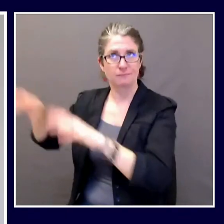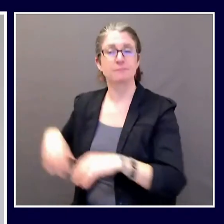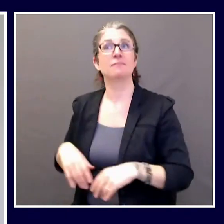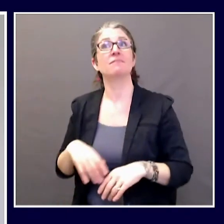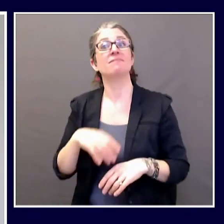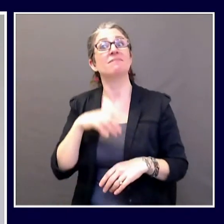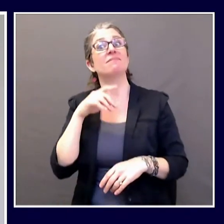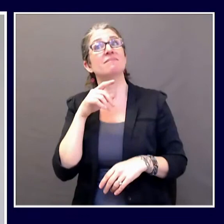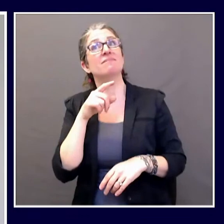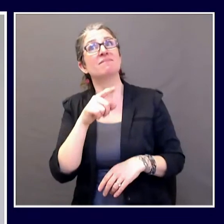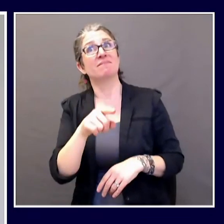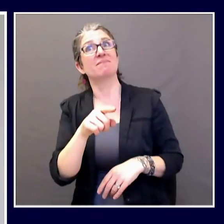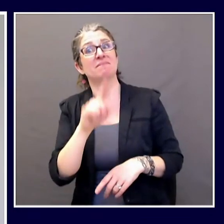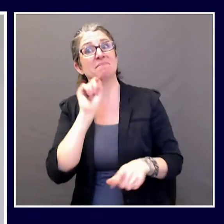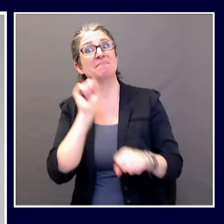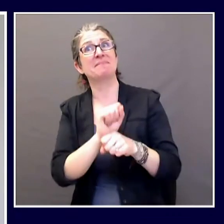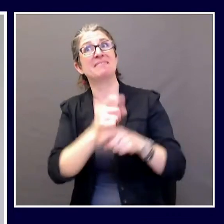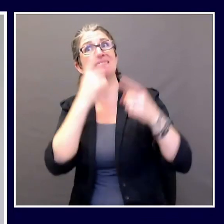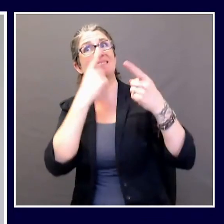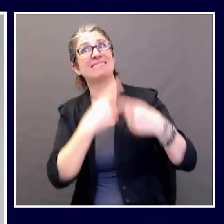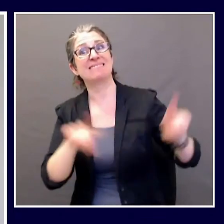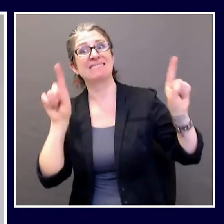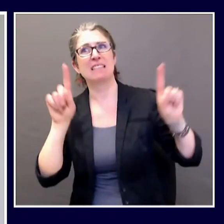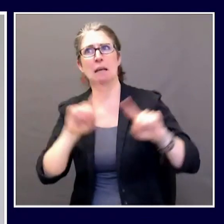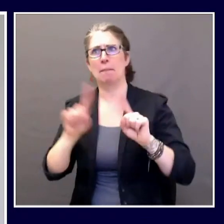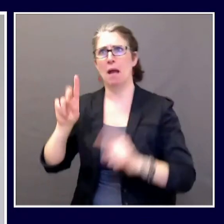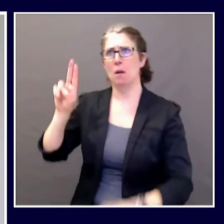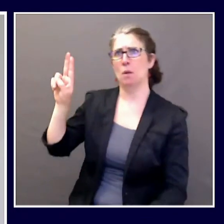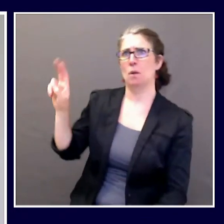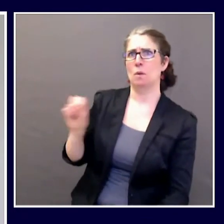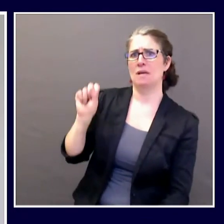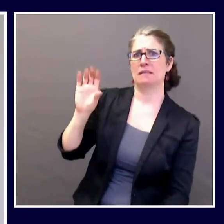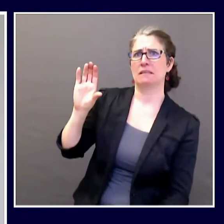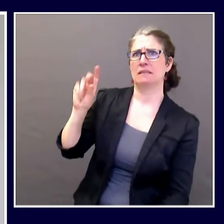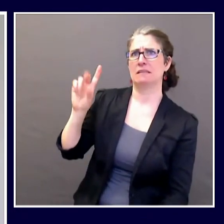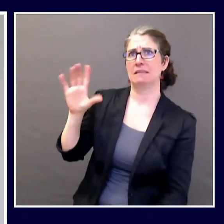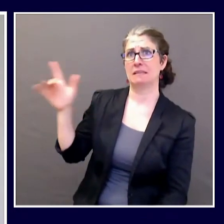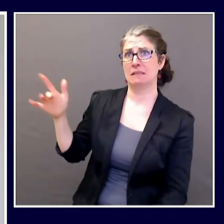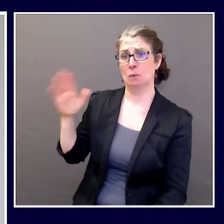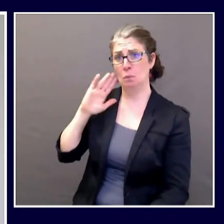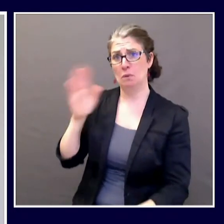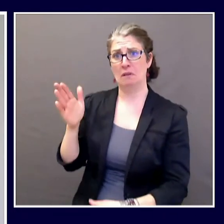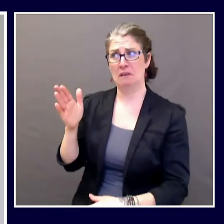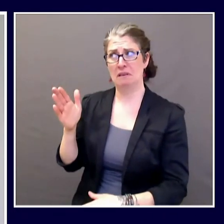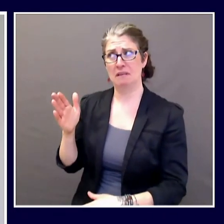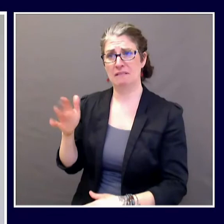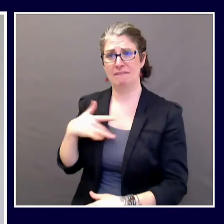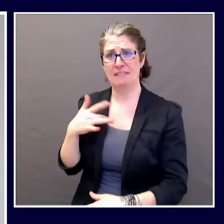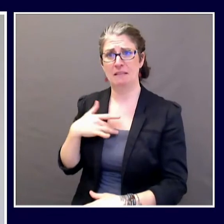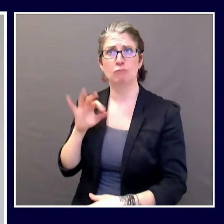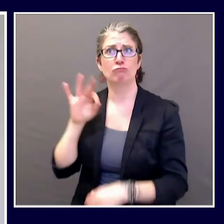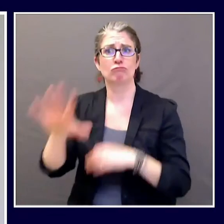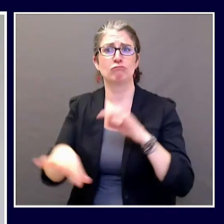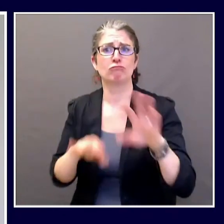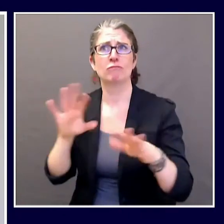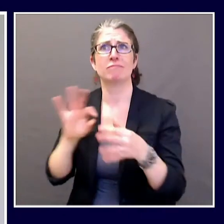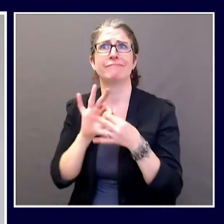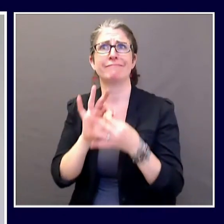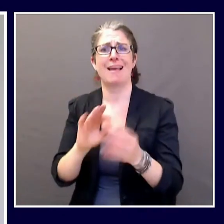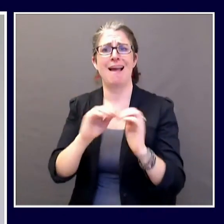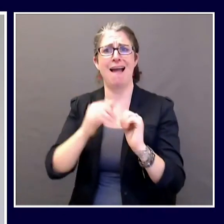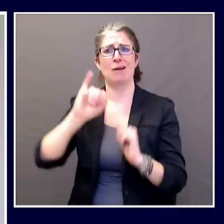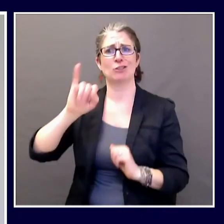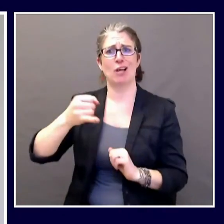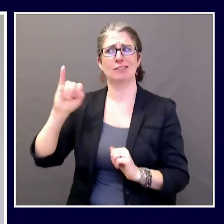we could potentially see in the coming weeks? Chris, I had the privilege of being on some conversations yesterday evening with some